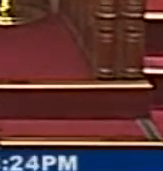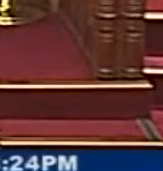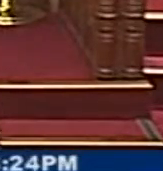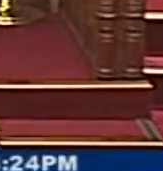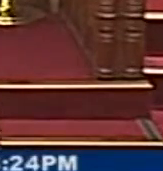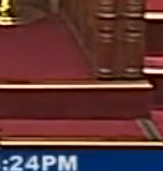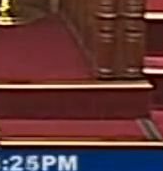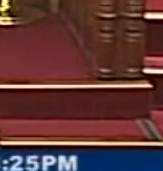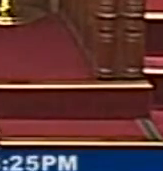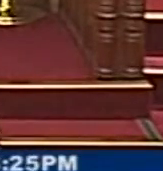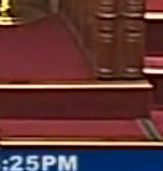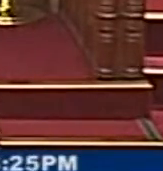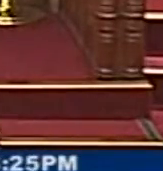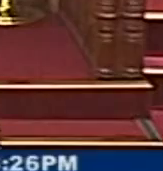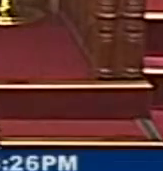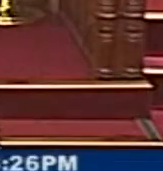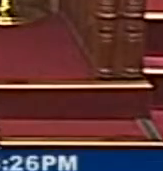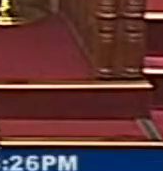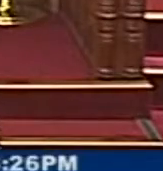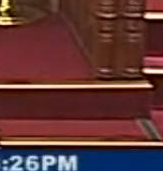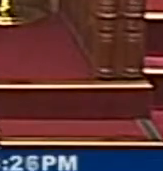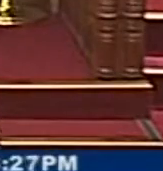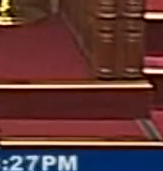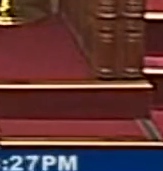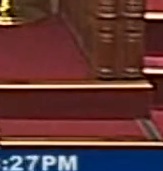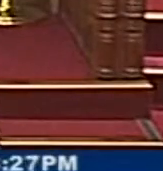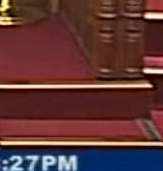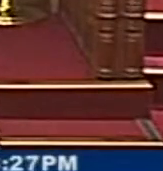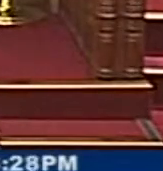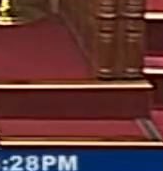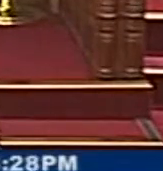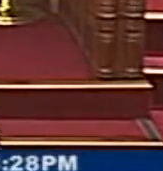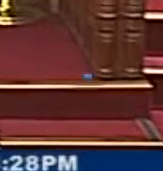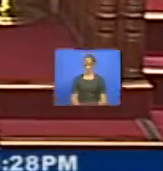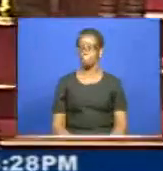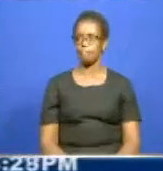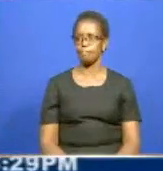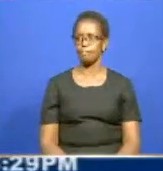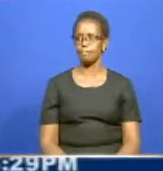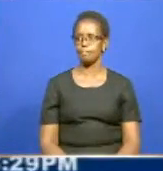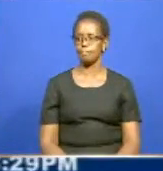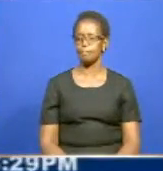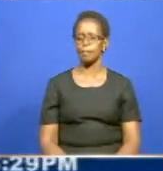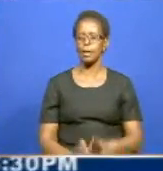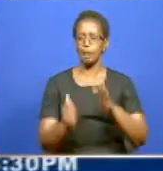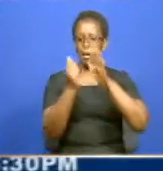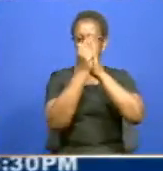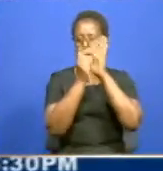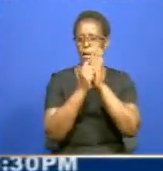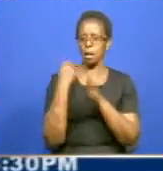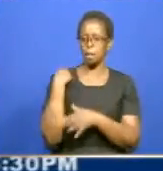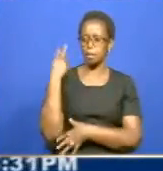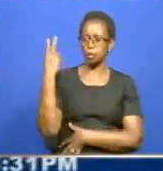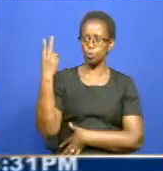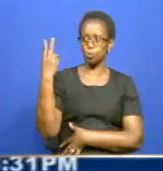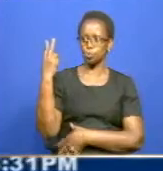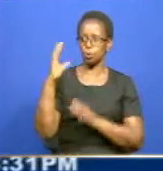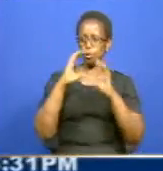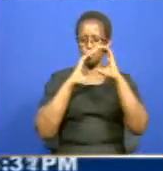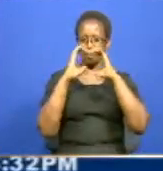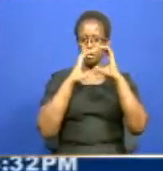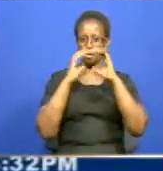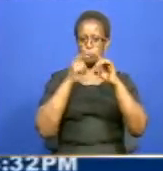Order number 1, administration of oath. Order number 2, communication from the chair.